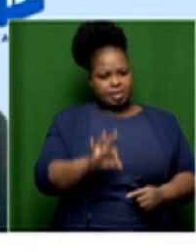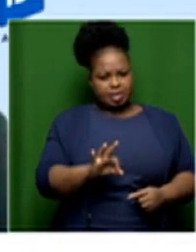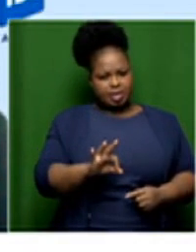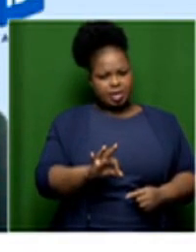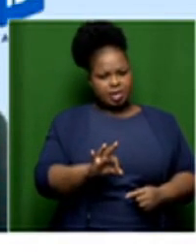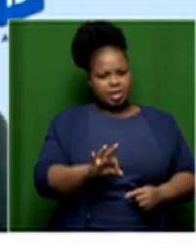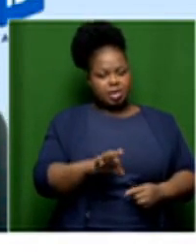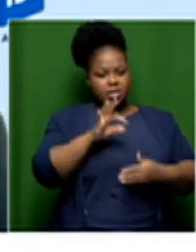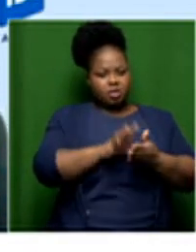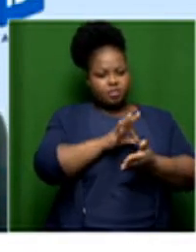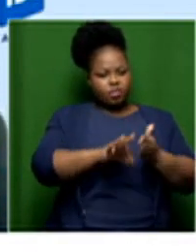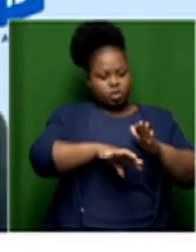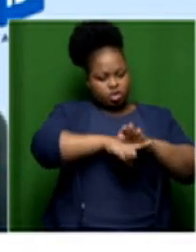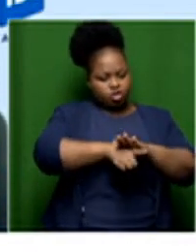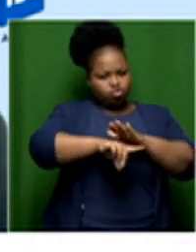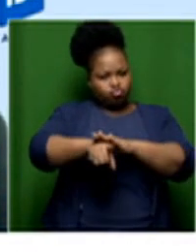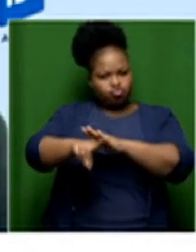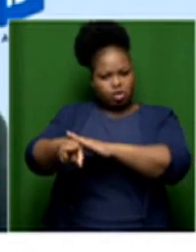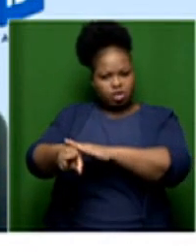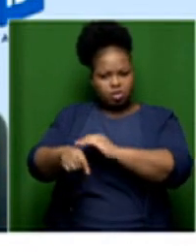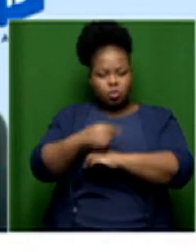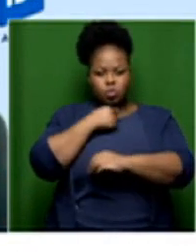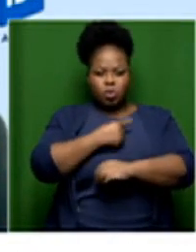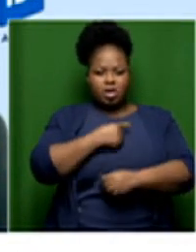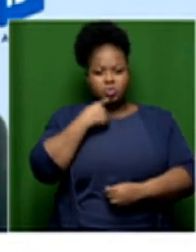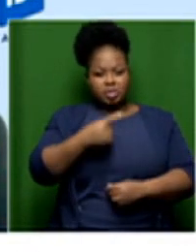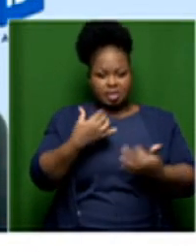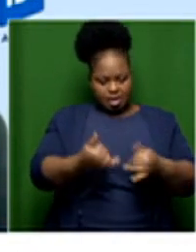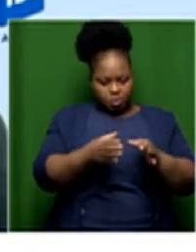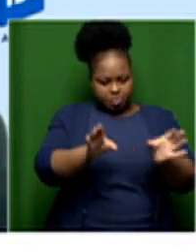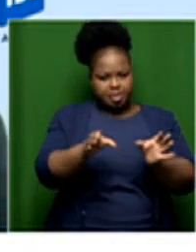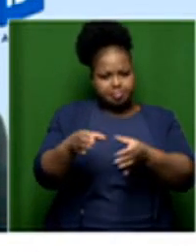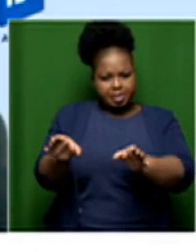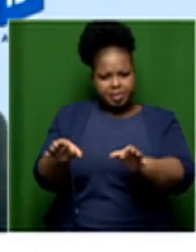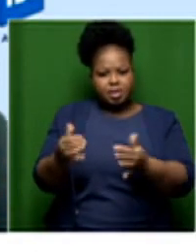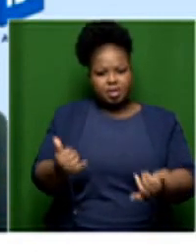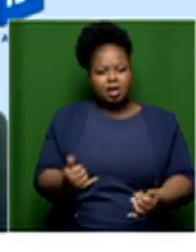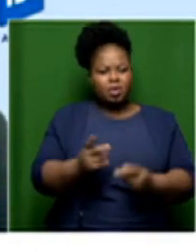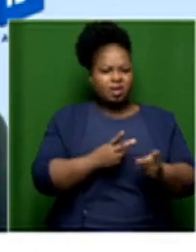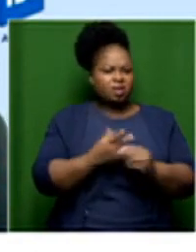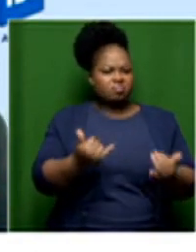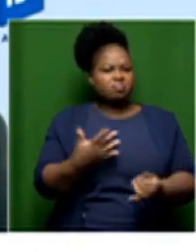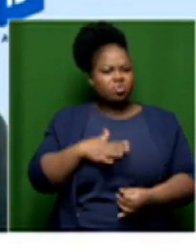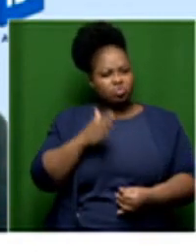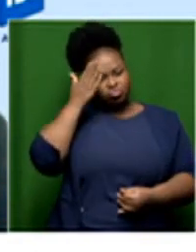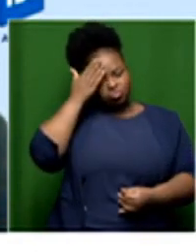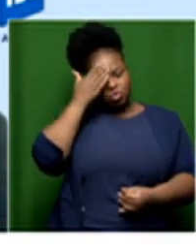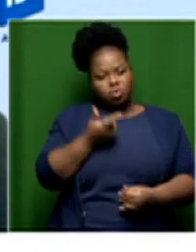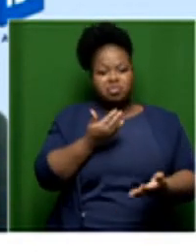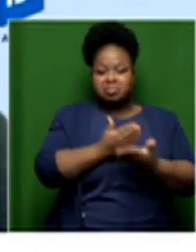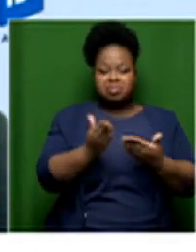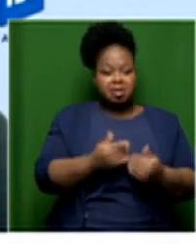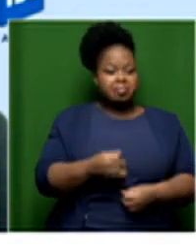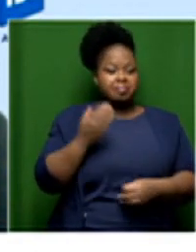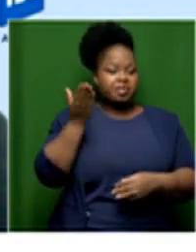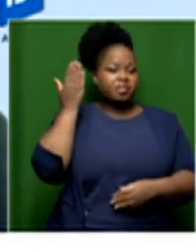1,123 voting districts that were now split during this demarcation process. In terms of the objections that